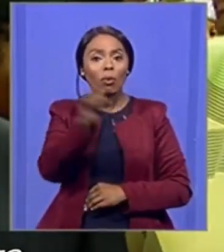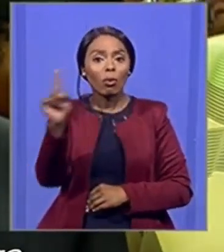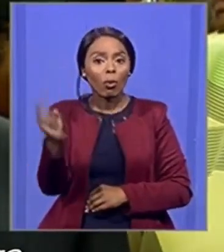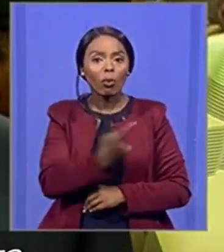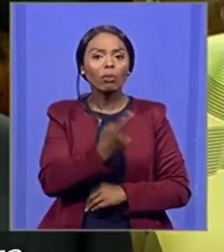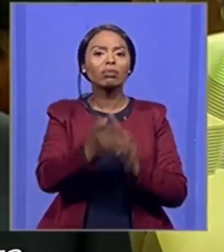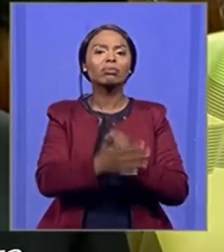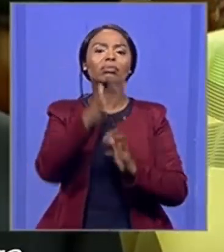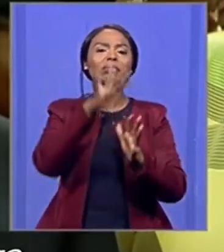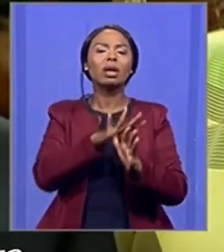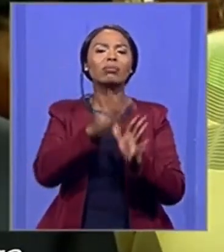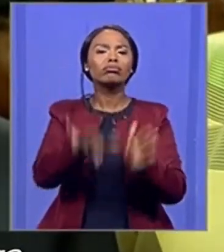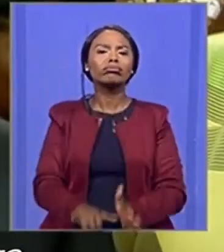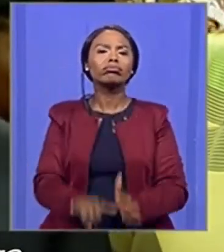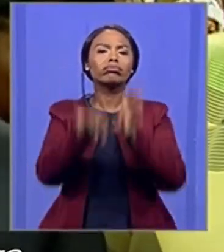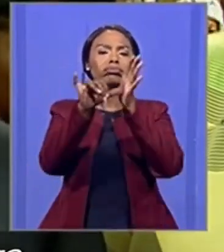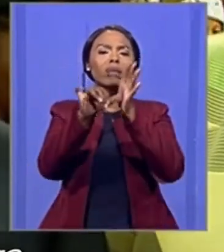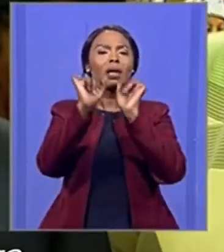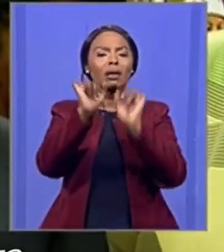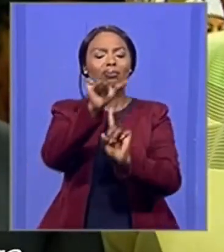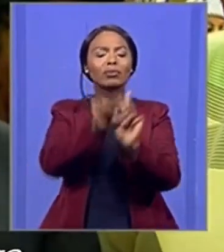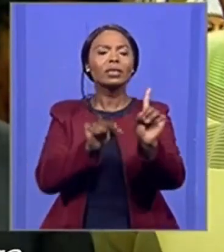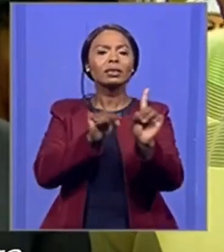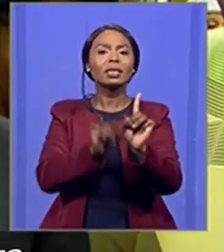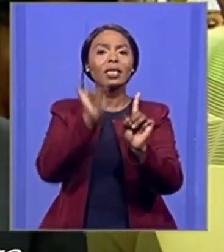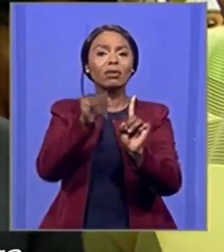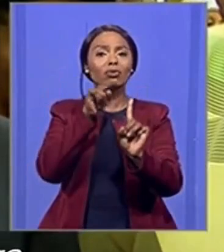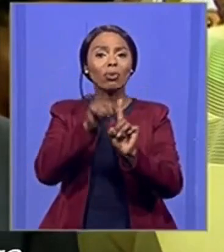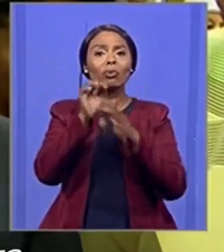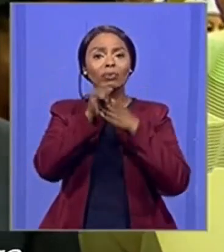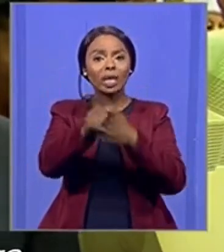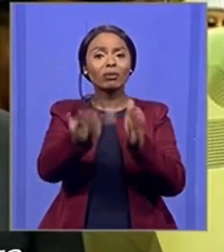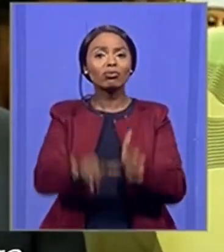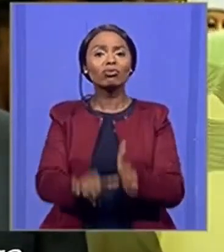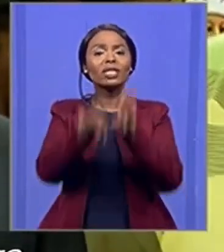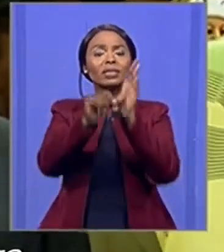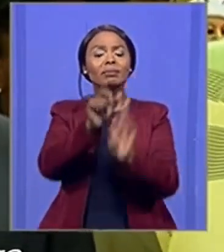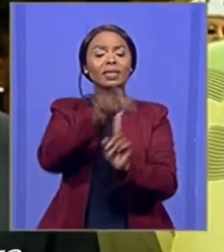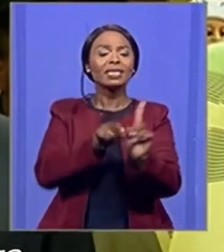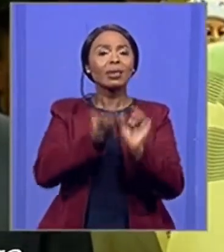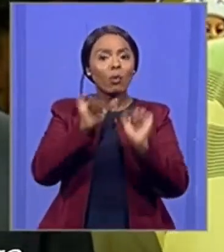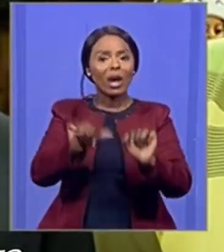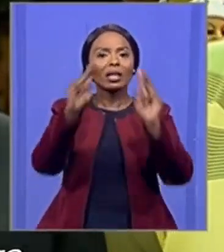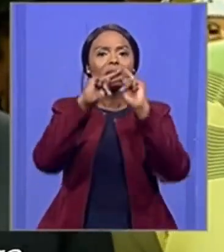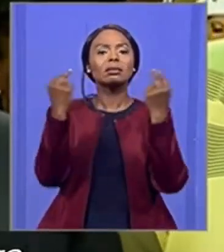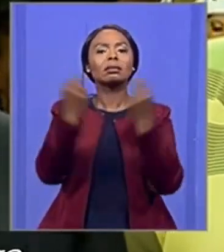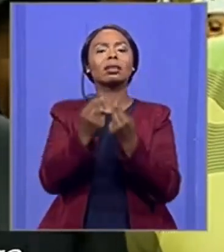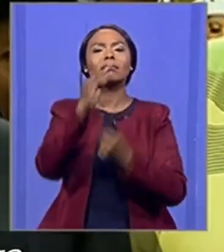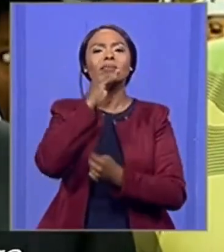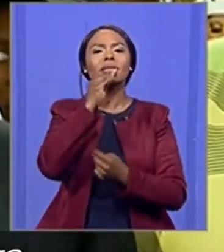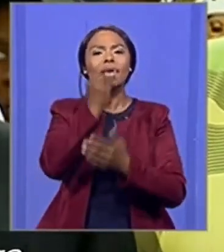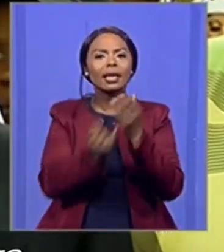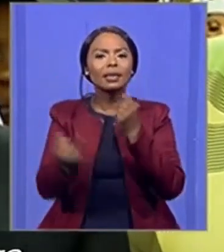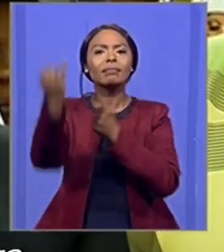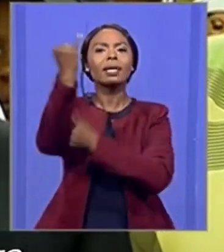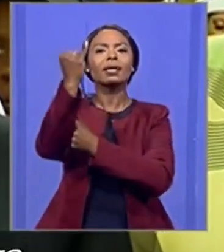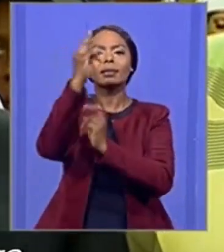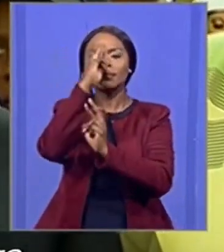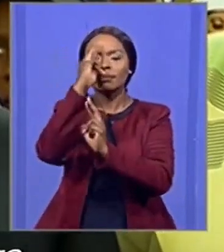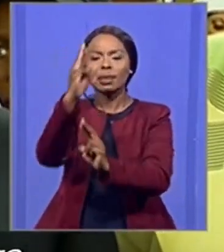the nation. And if you are going to be the arbiter of the nation, you've got to be given the independence and you've got to